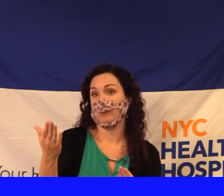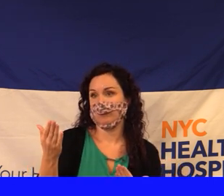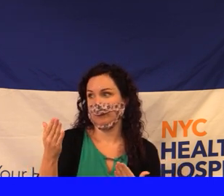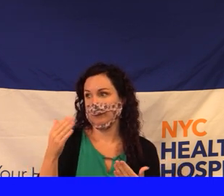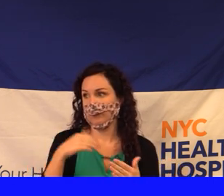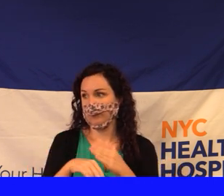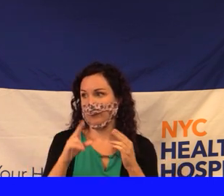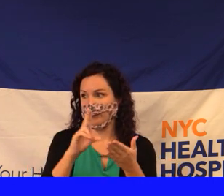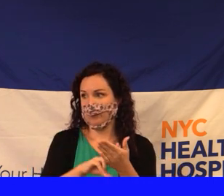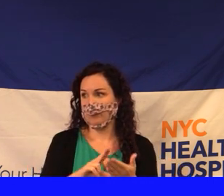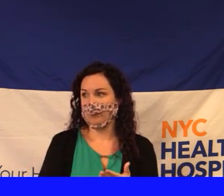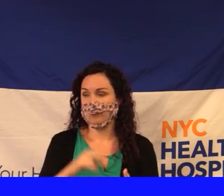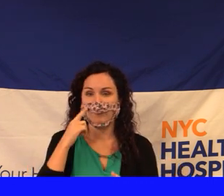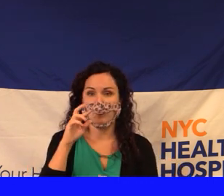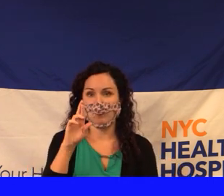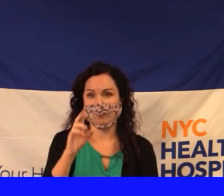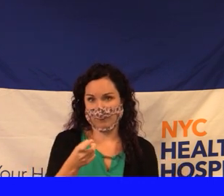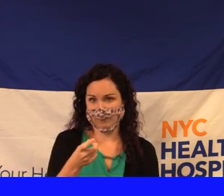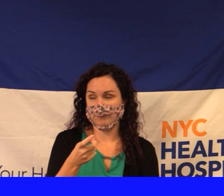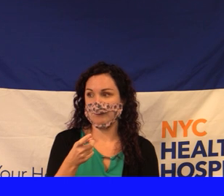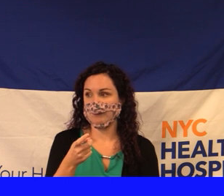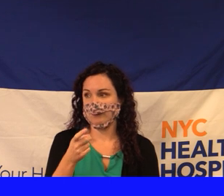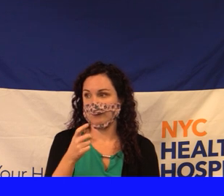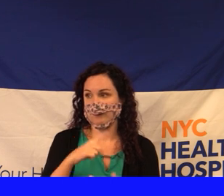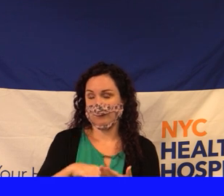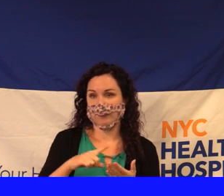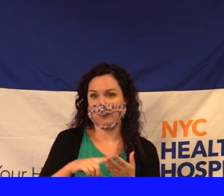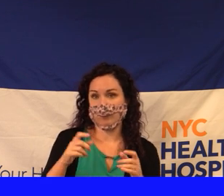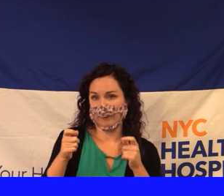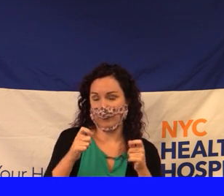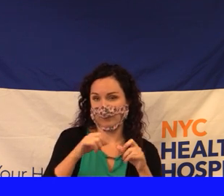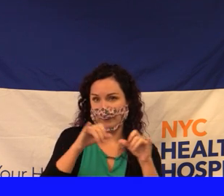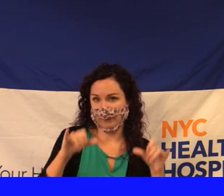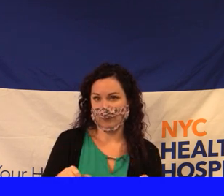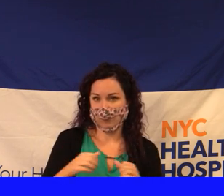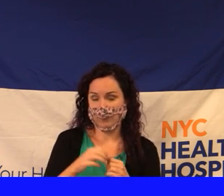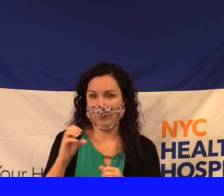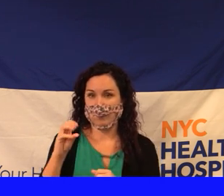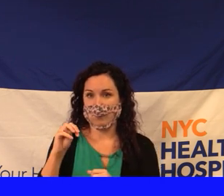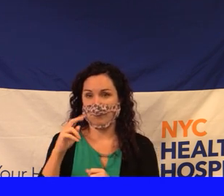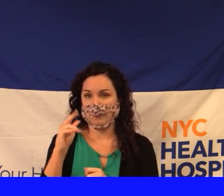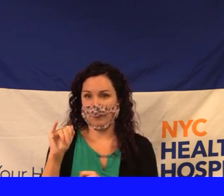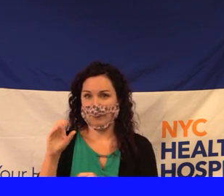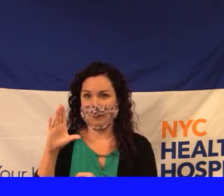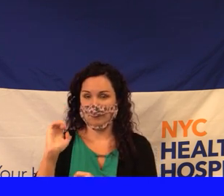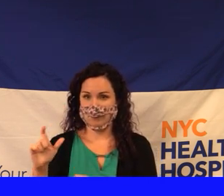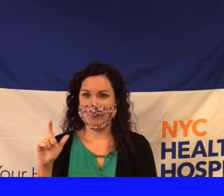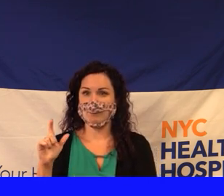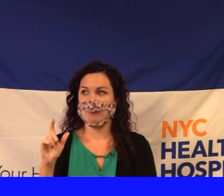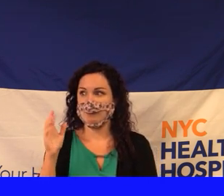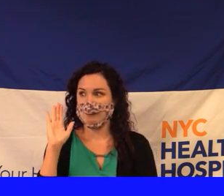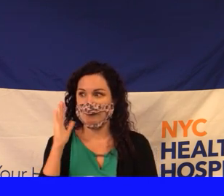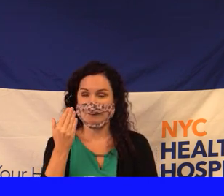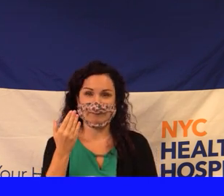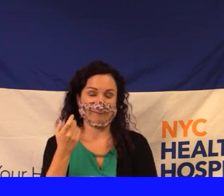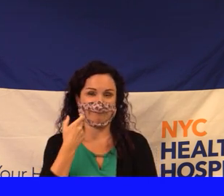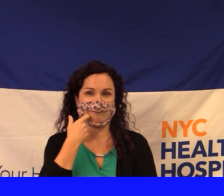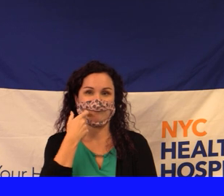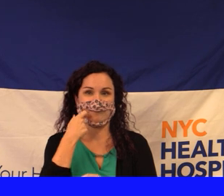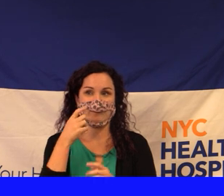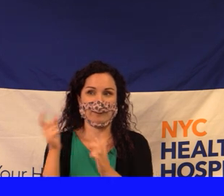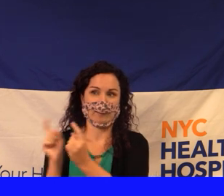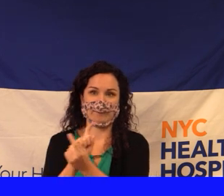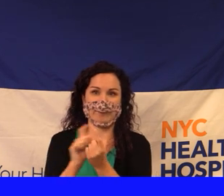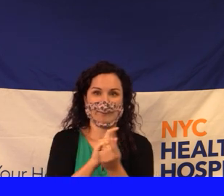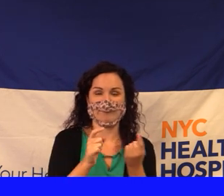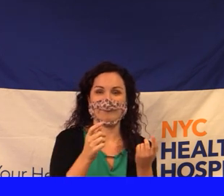enter into a contract for a pharmacy inventory management system with OmniCell. And it seems to me that it was only yesterday that I met all